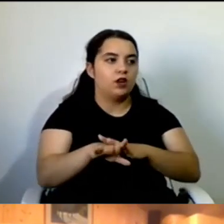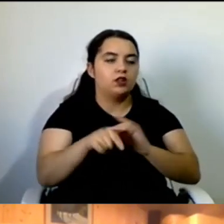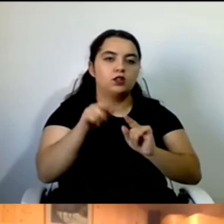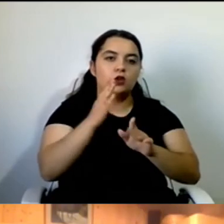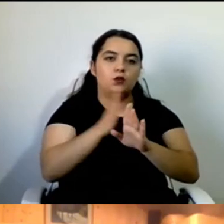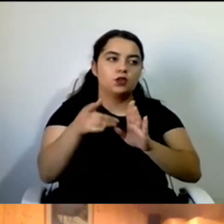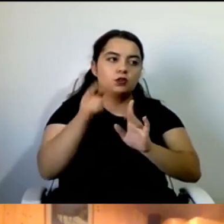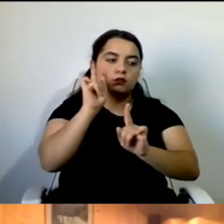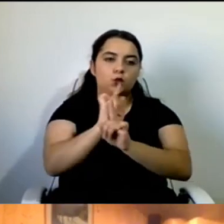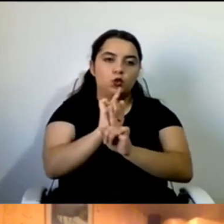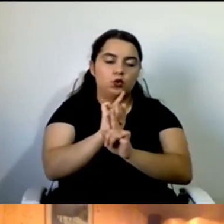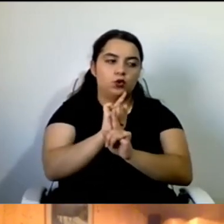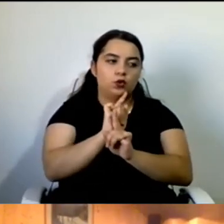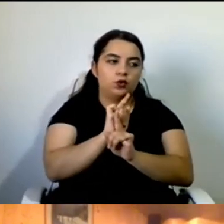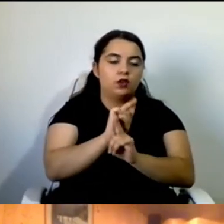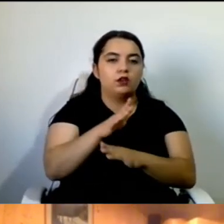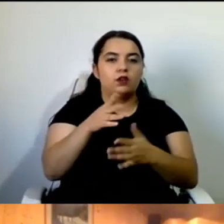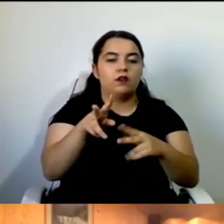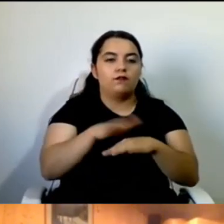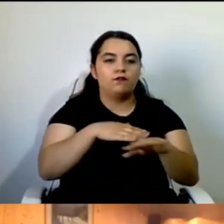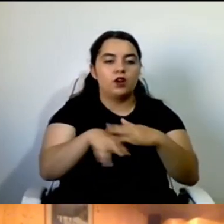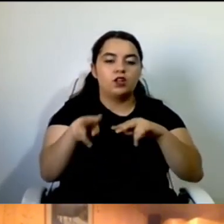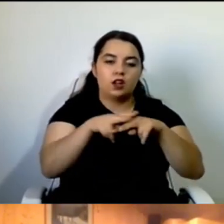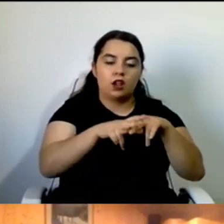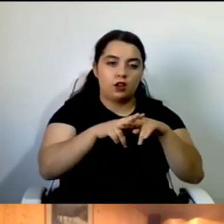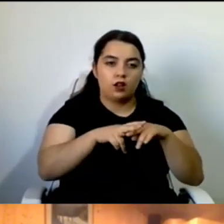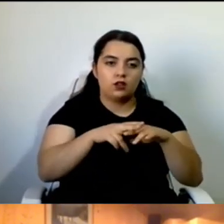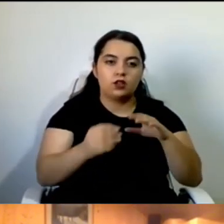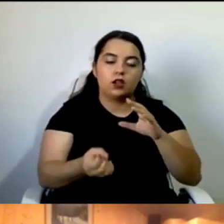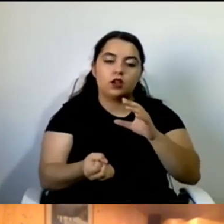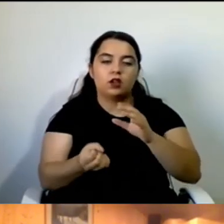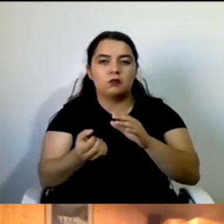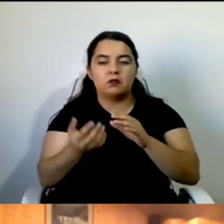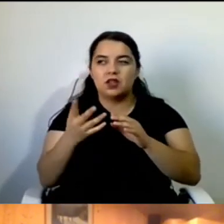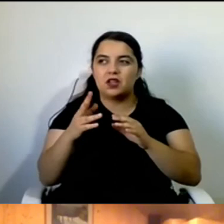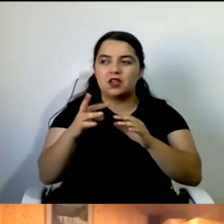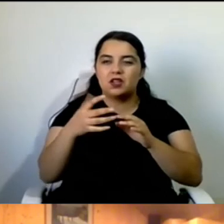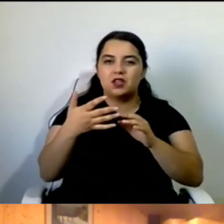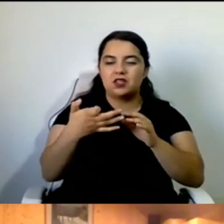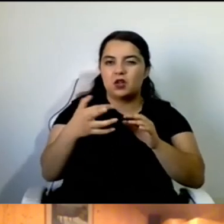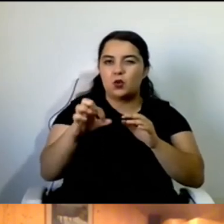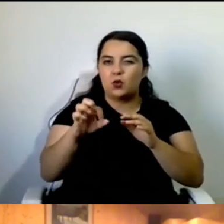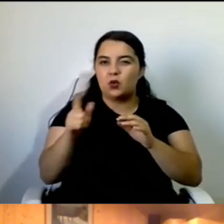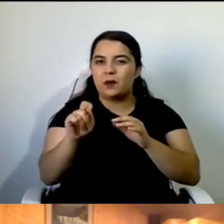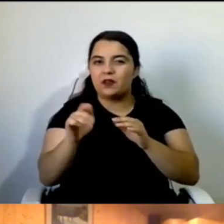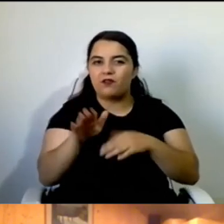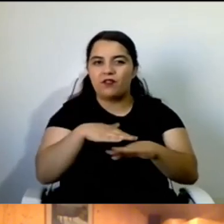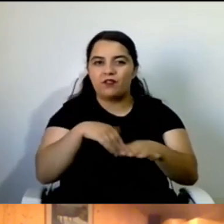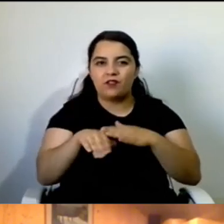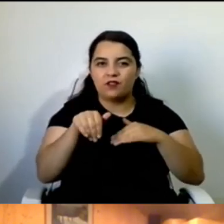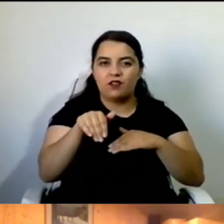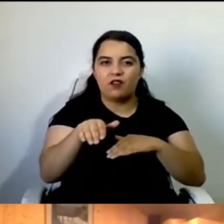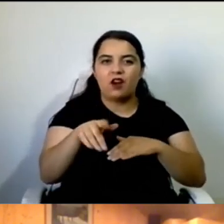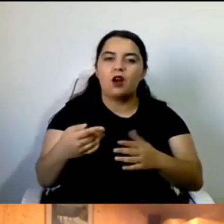the next 7 or 8 months. It's planned to be ready to